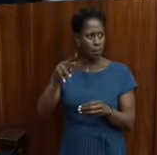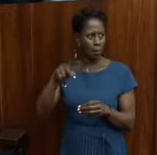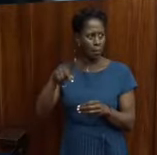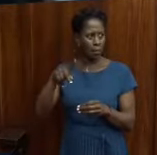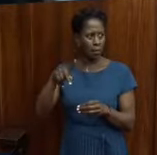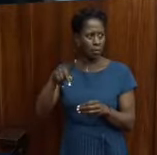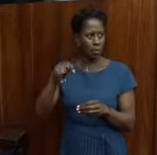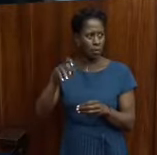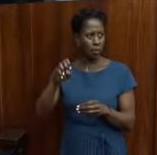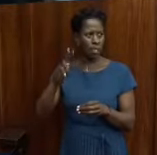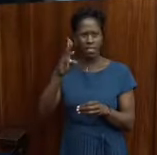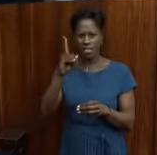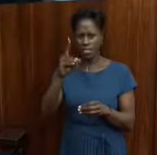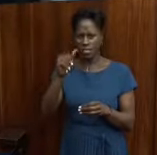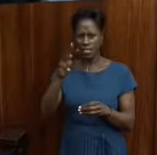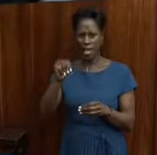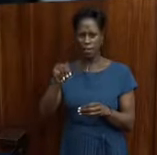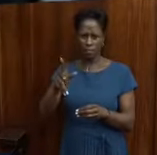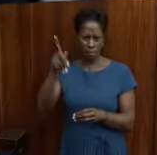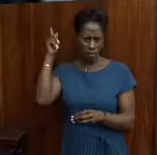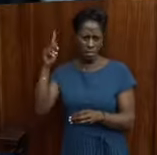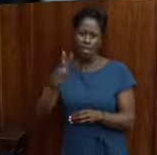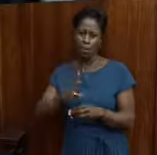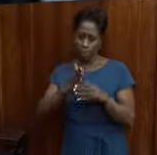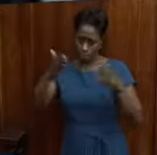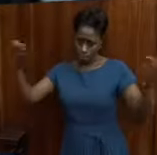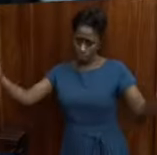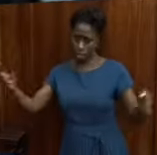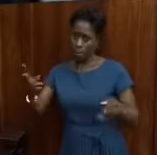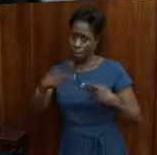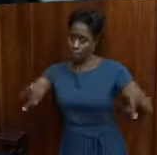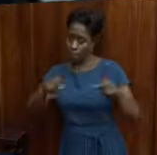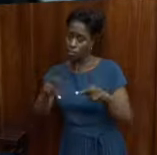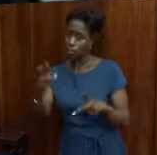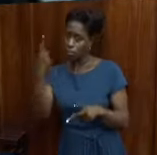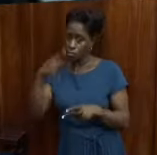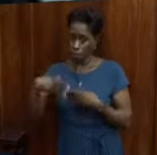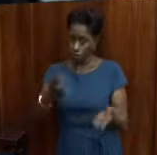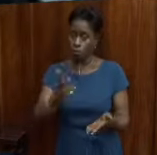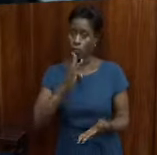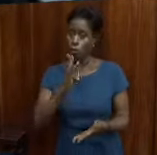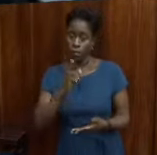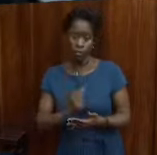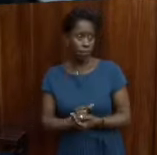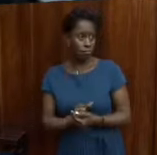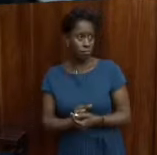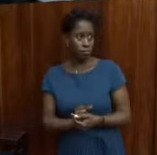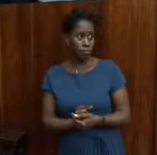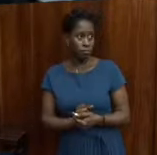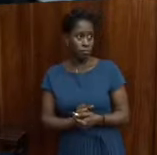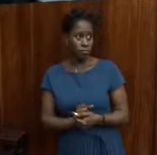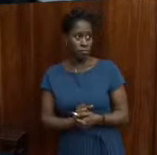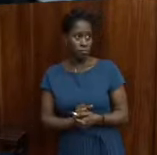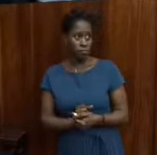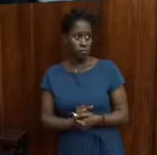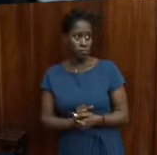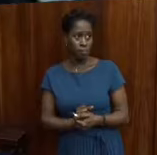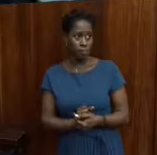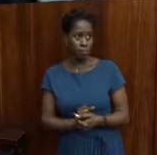project. Mr. Speaker, the original design, until changed by the UWP administration,